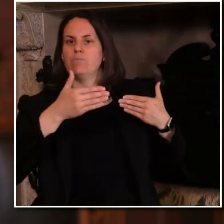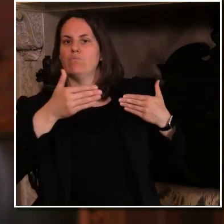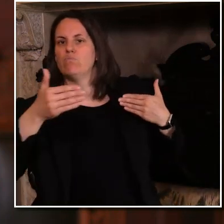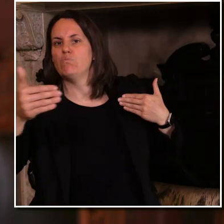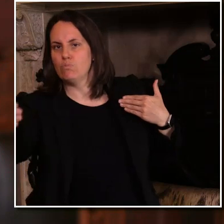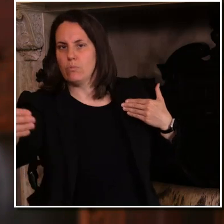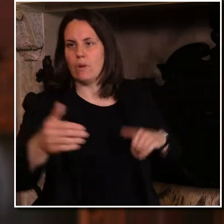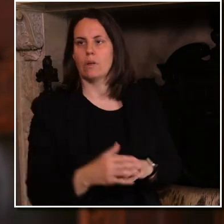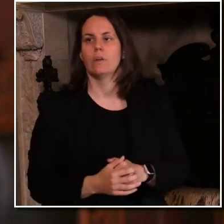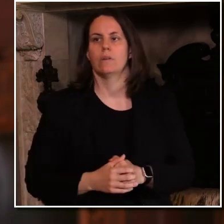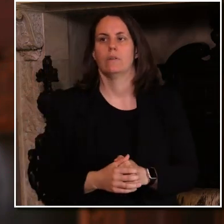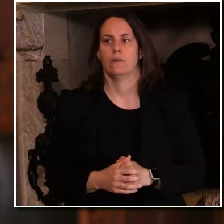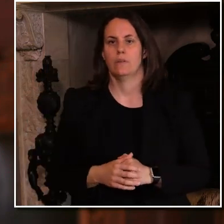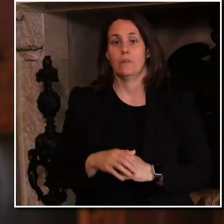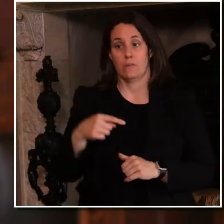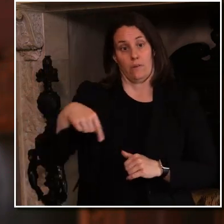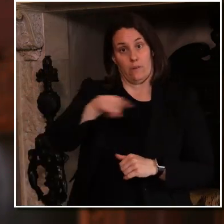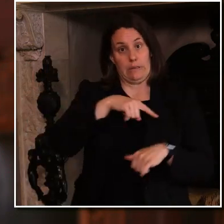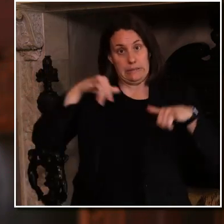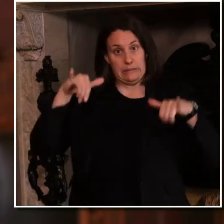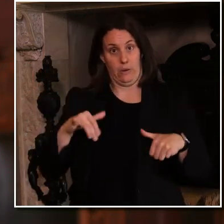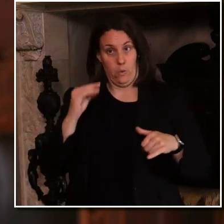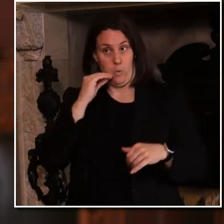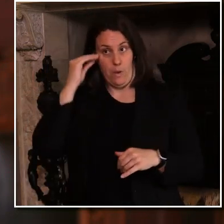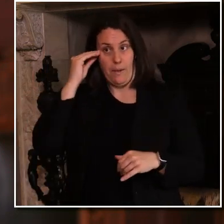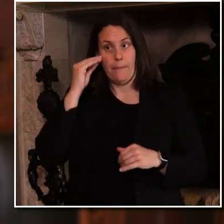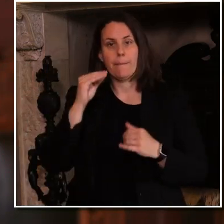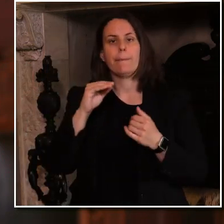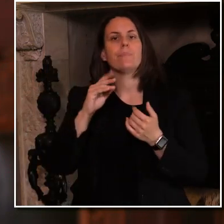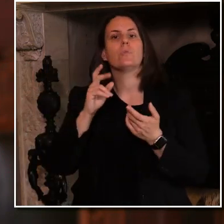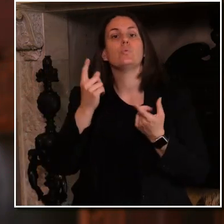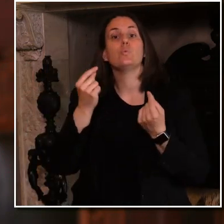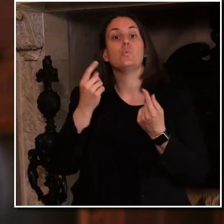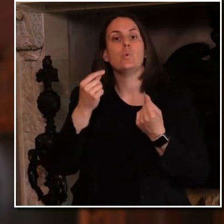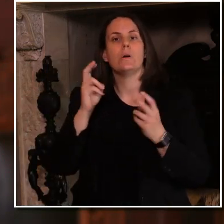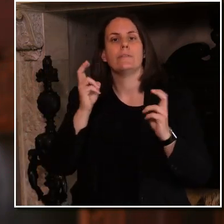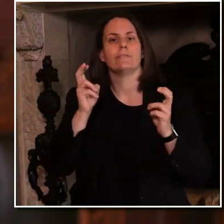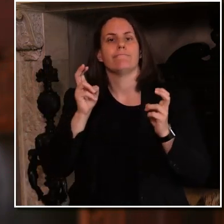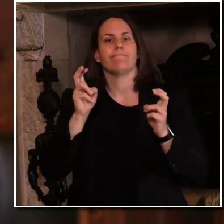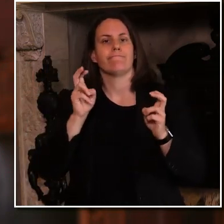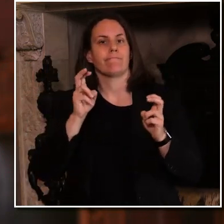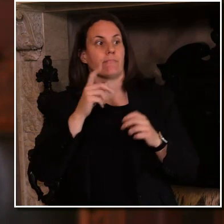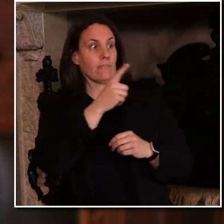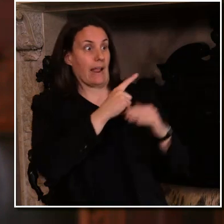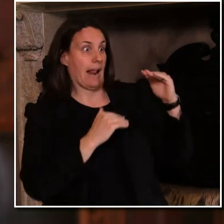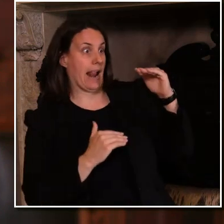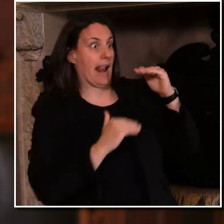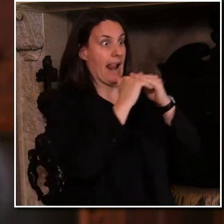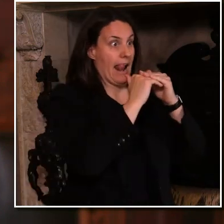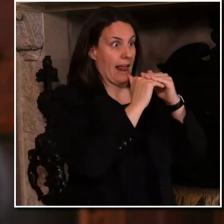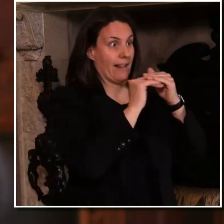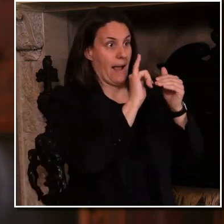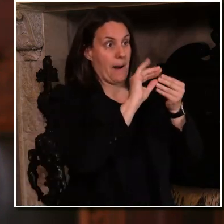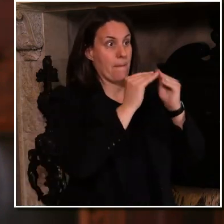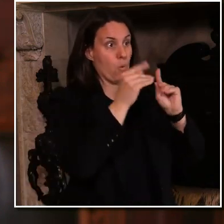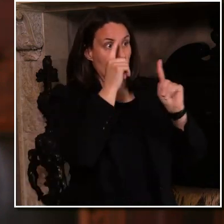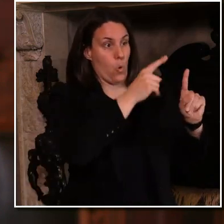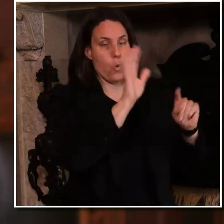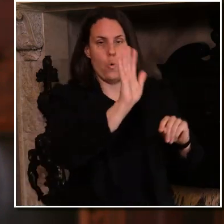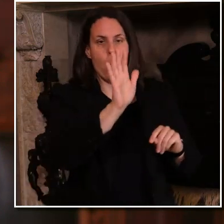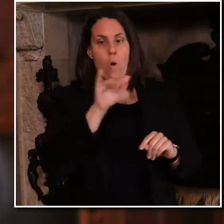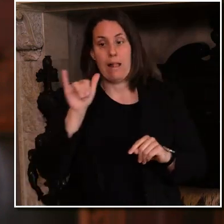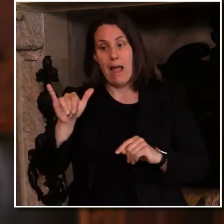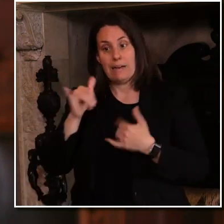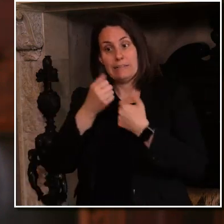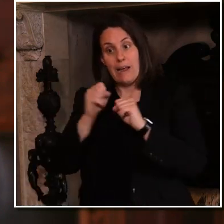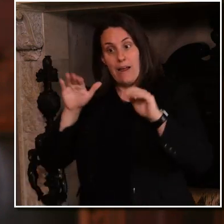was designed to never allow that to happen, which is why we believe that Safer at Home, this